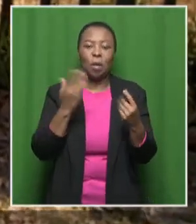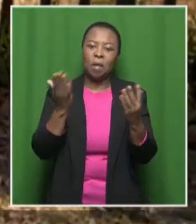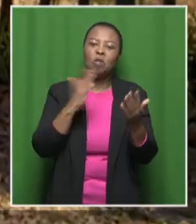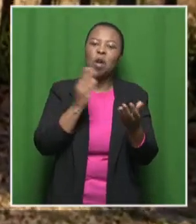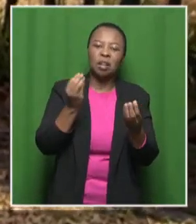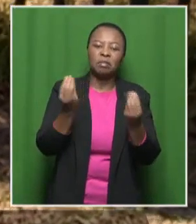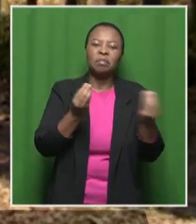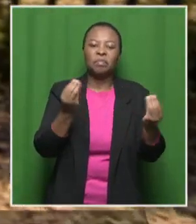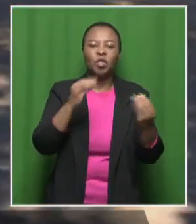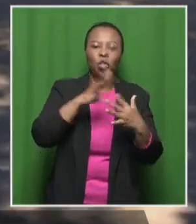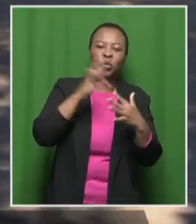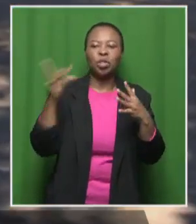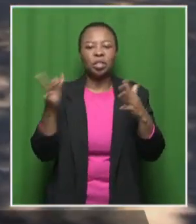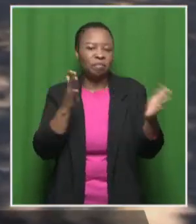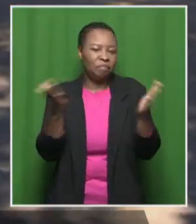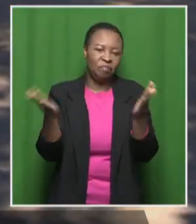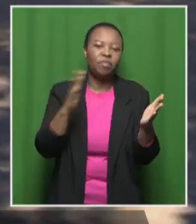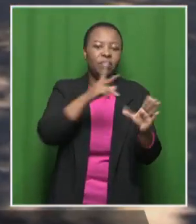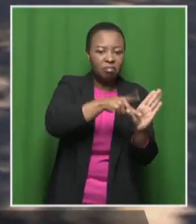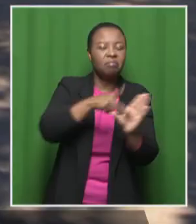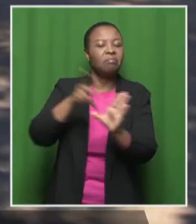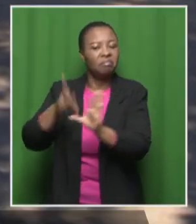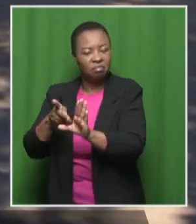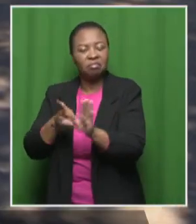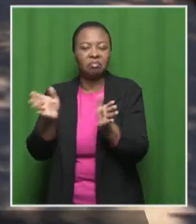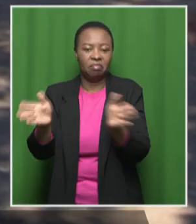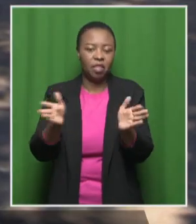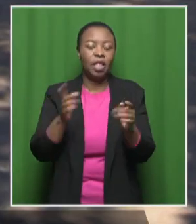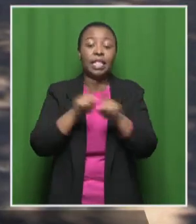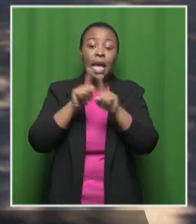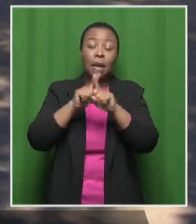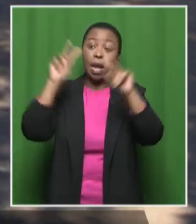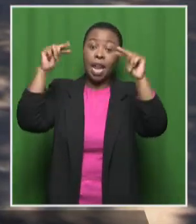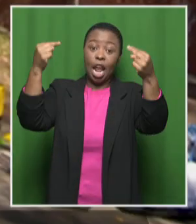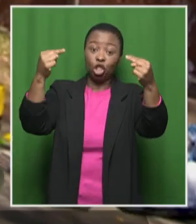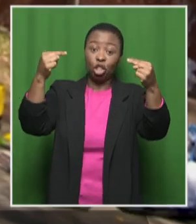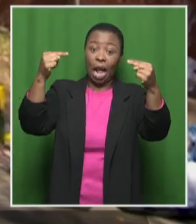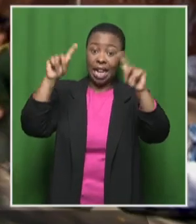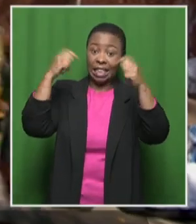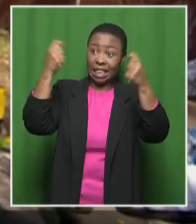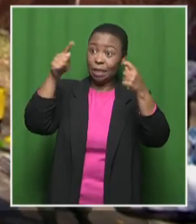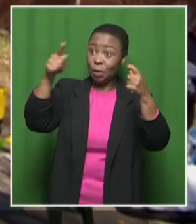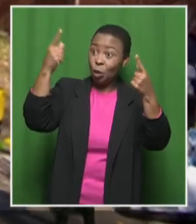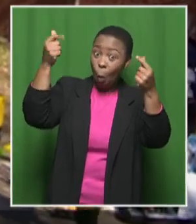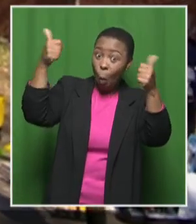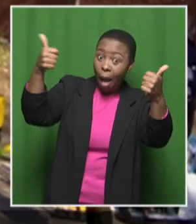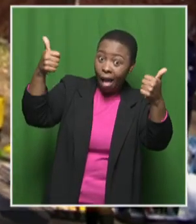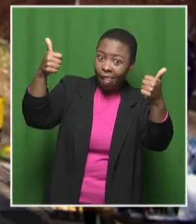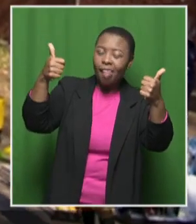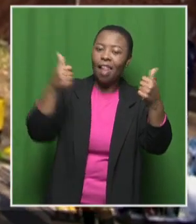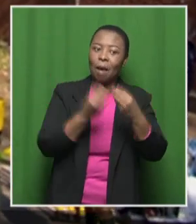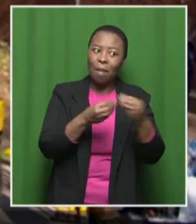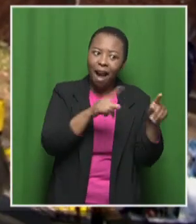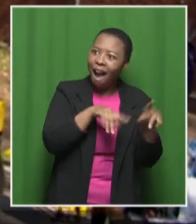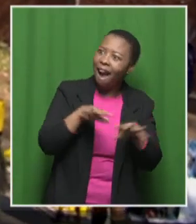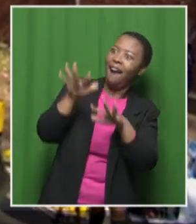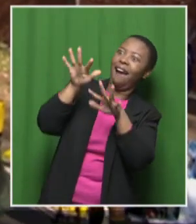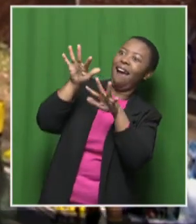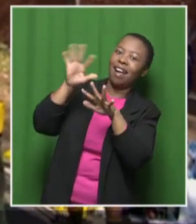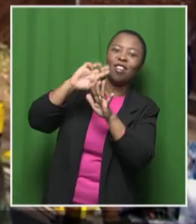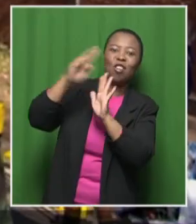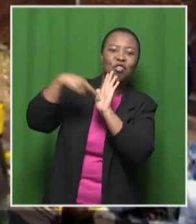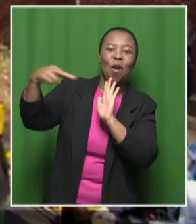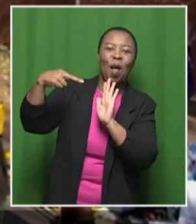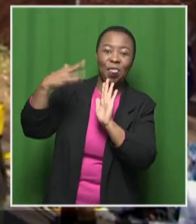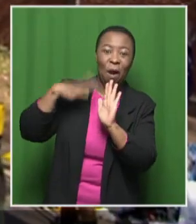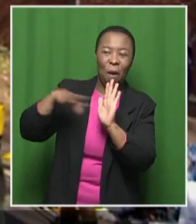participate, and I think with the hype of the national team doing so well, the children, they want to aspire. So they want to become